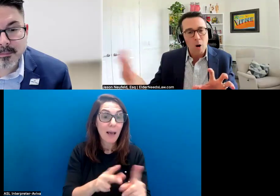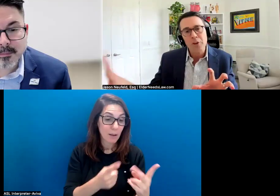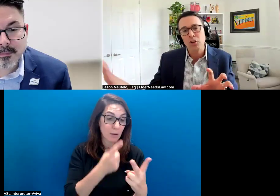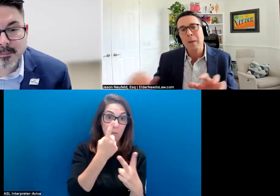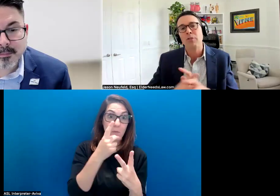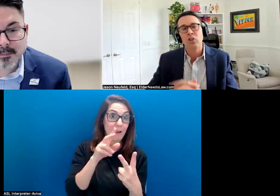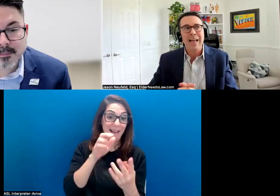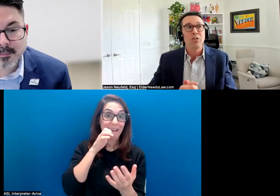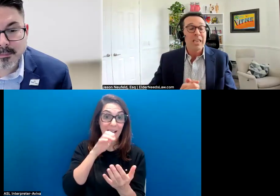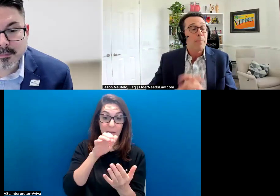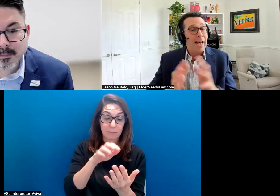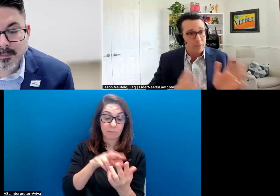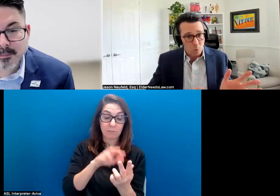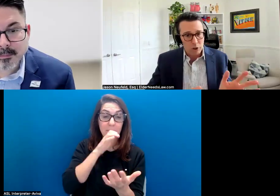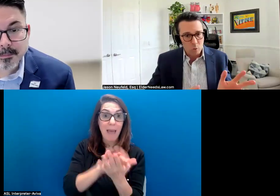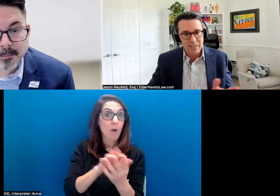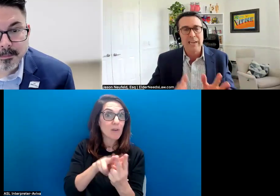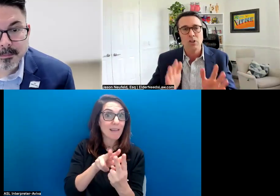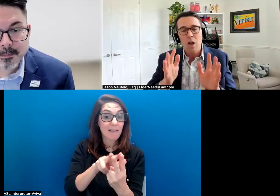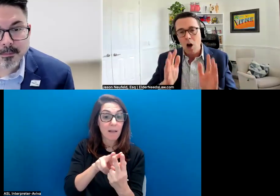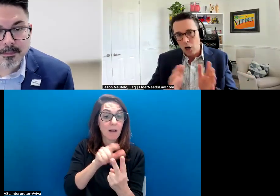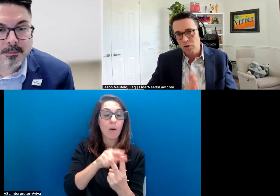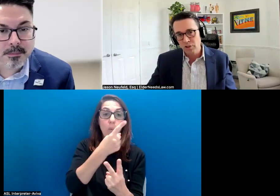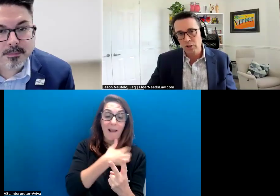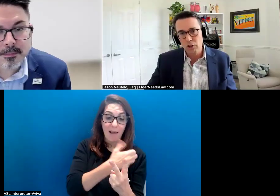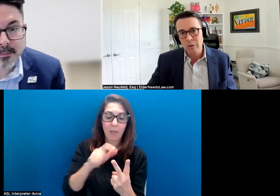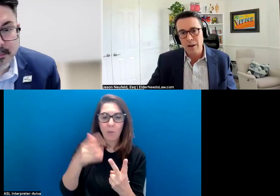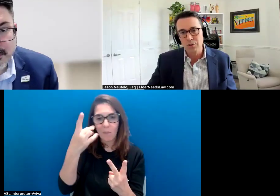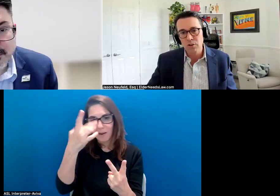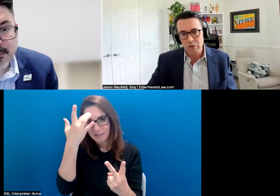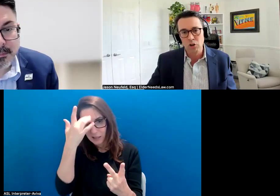That healthier spouse is allowed to keep, as of 2026,